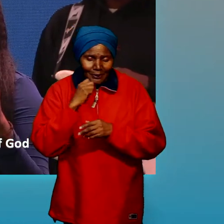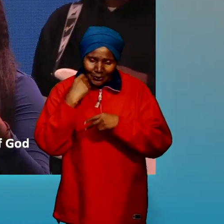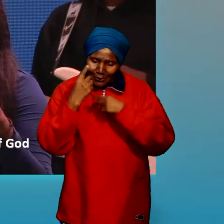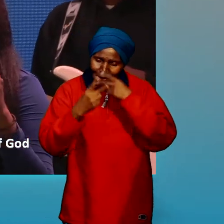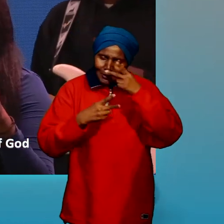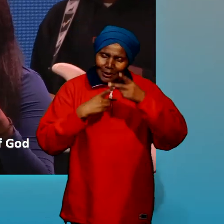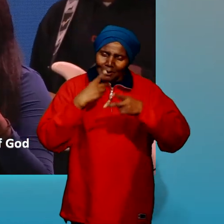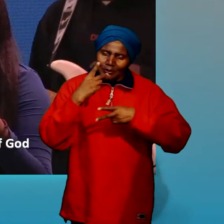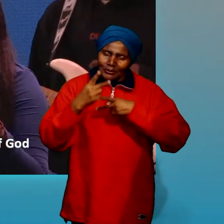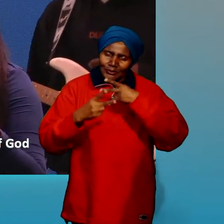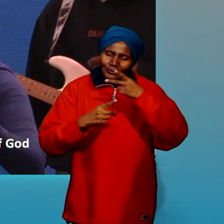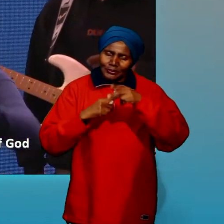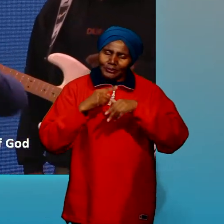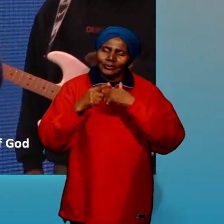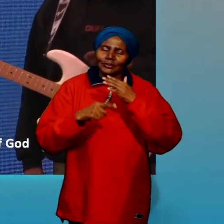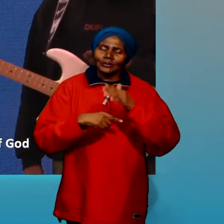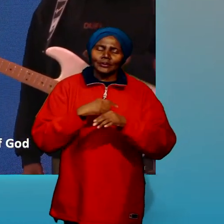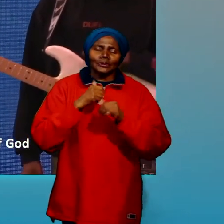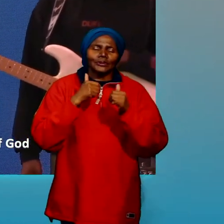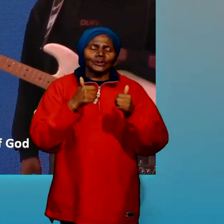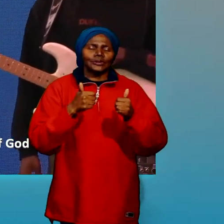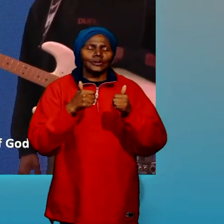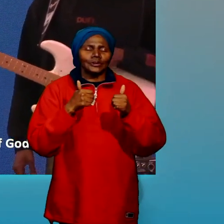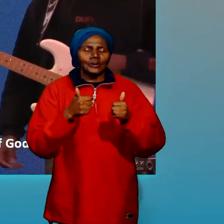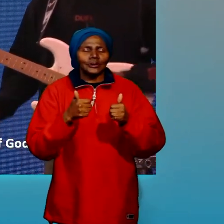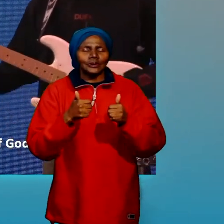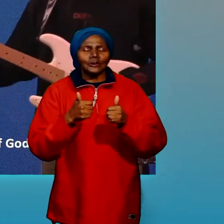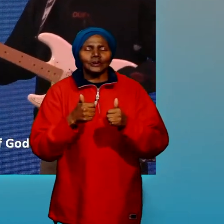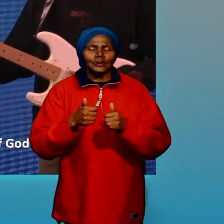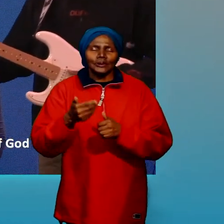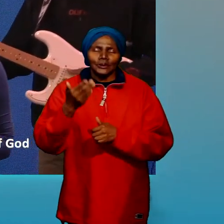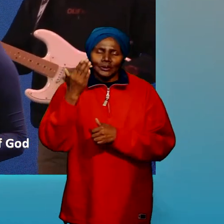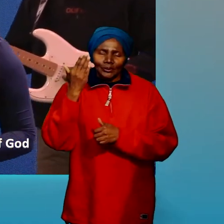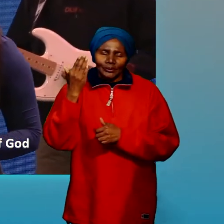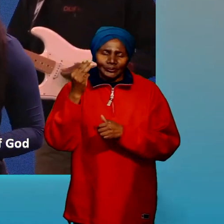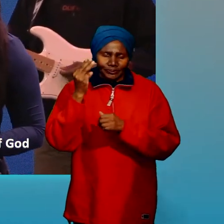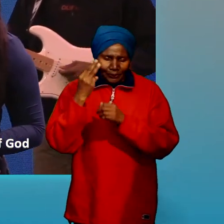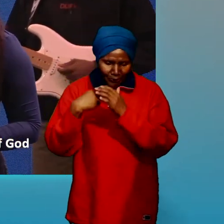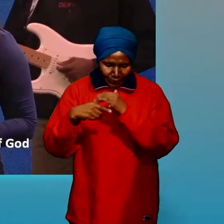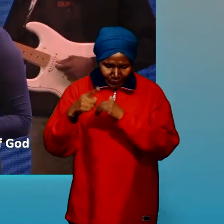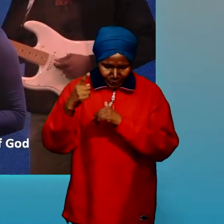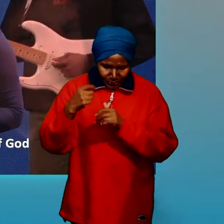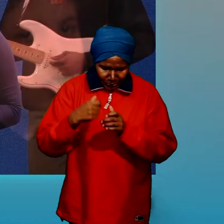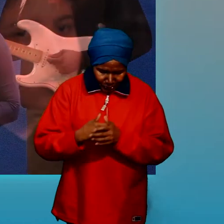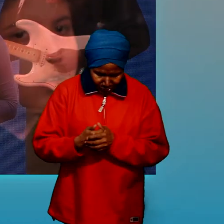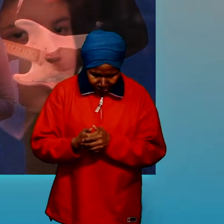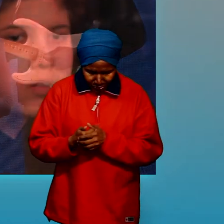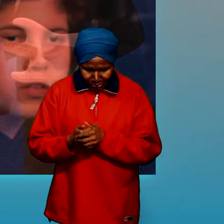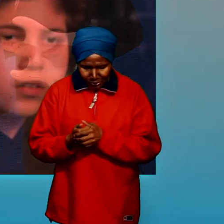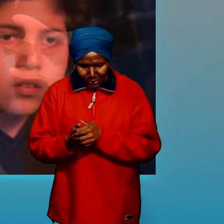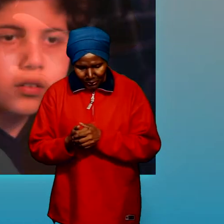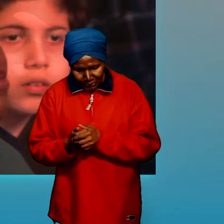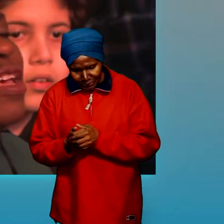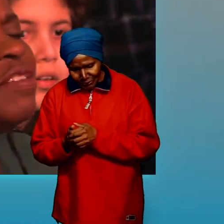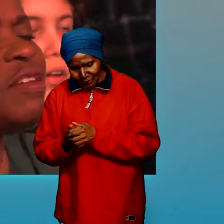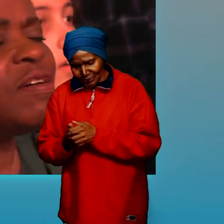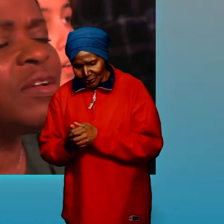head, I will sing of the goodness of God.